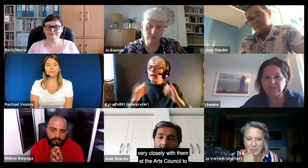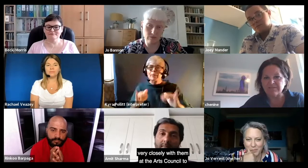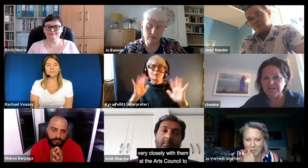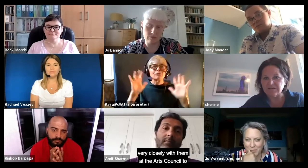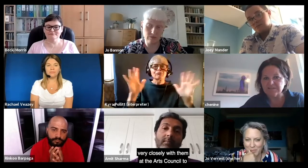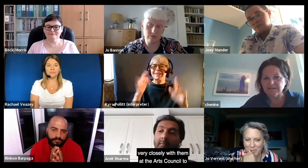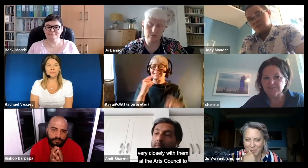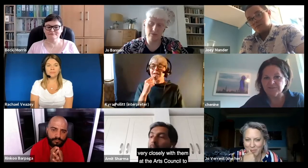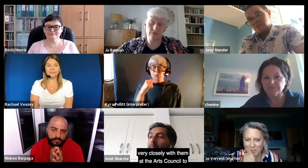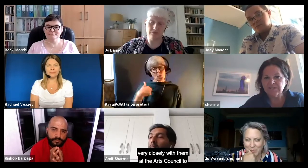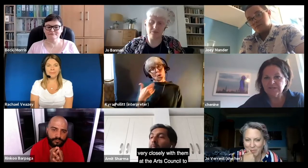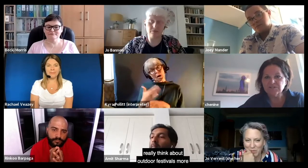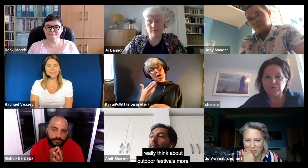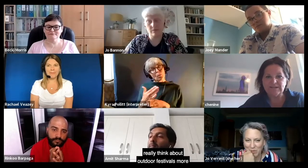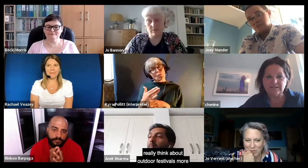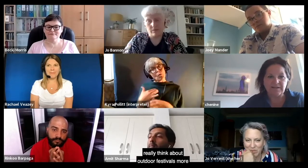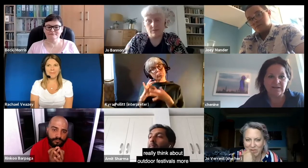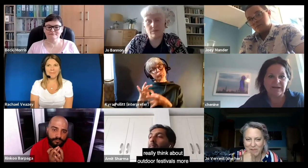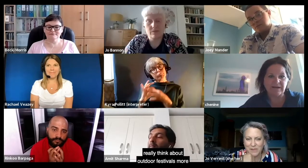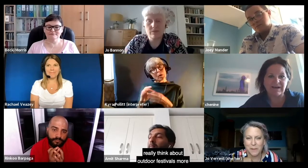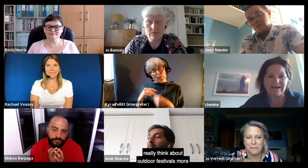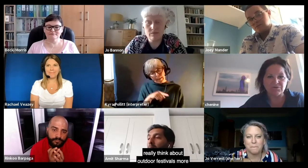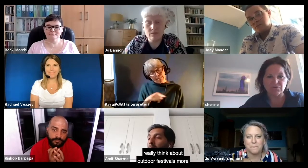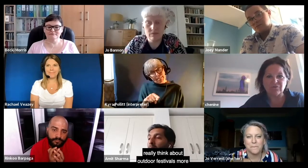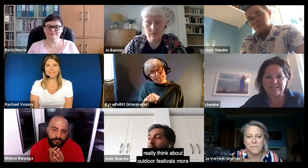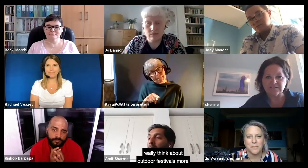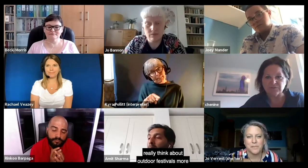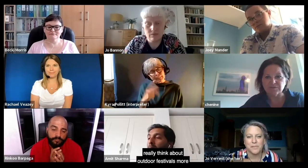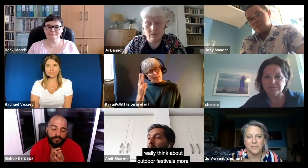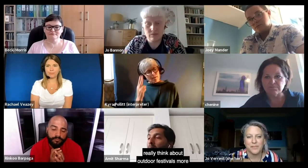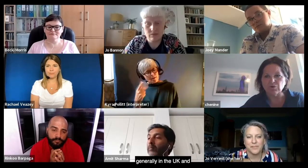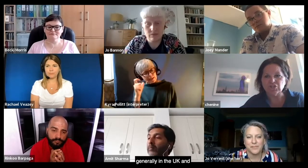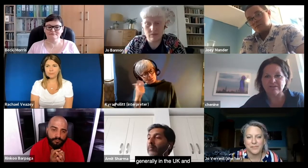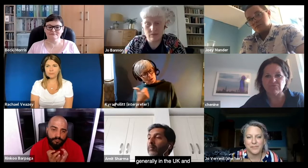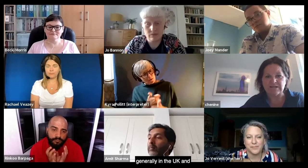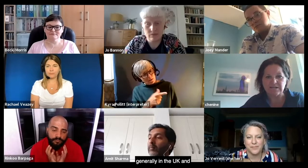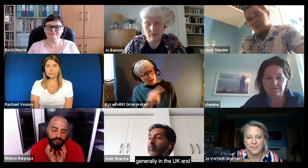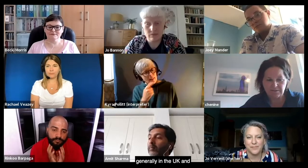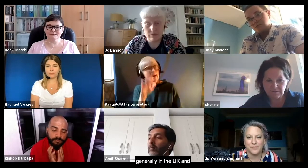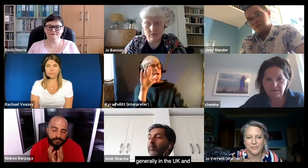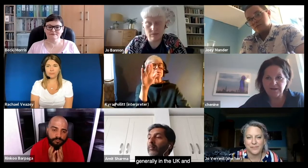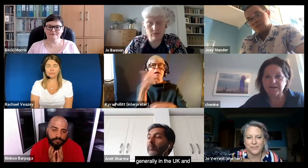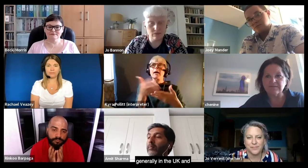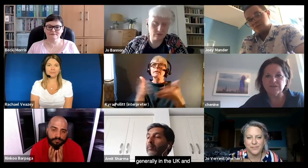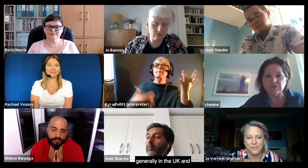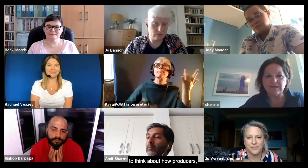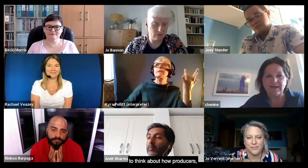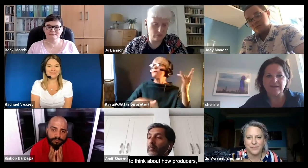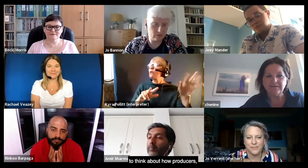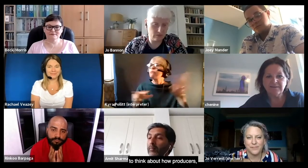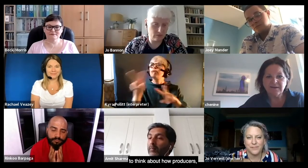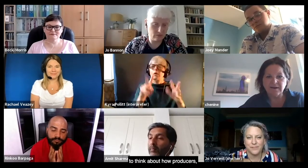them at the Arts Council to really think about outdoor festivals more generally in the